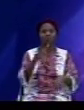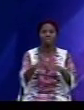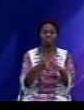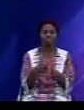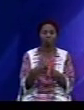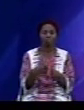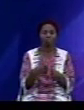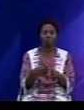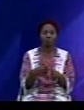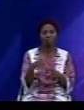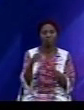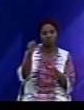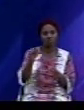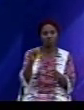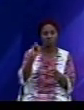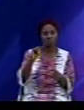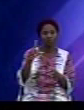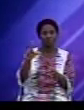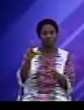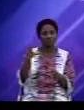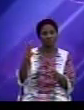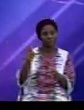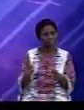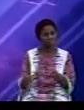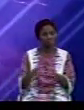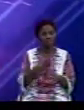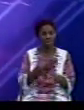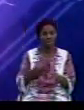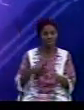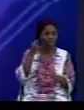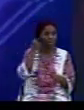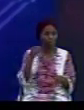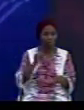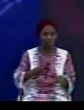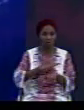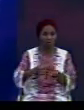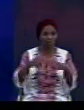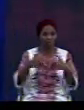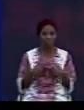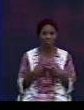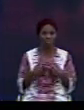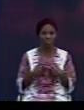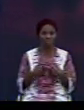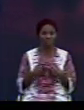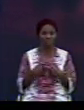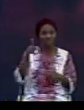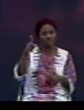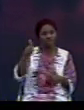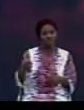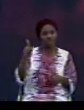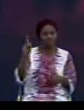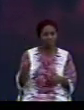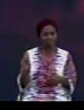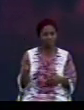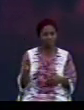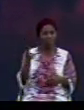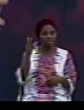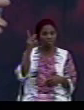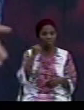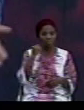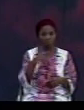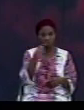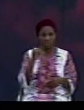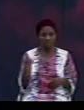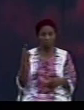gold have I none. Peter the apostle was telling the man, I'm not the